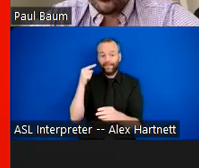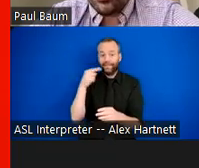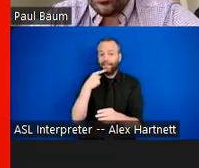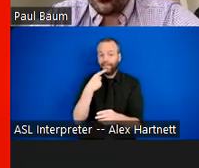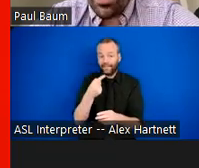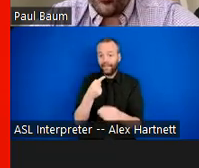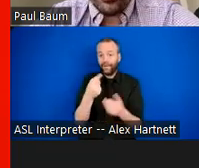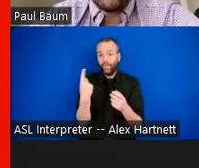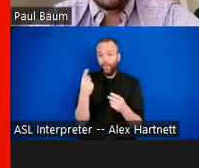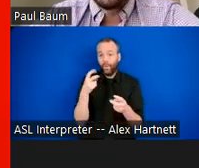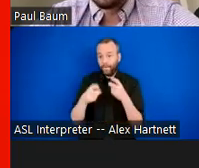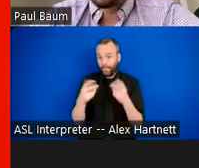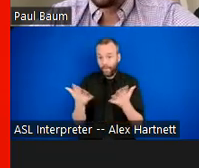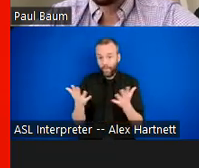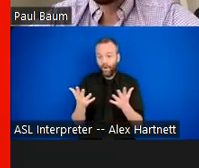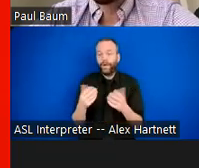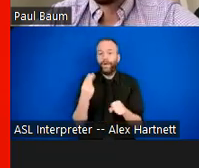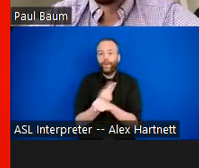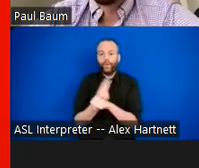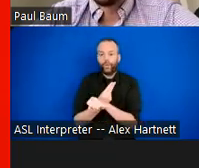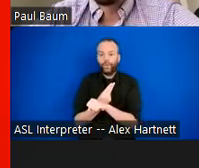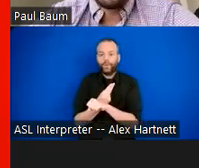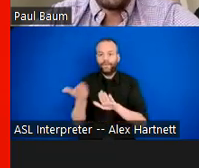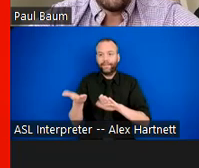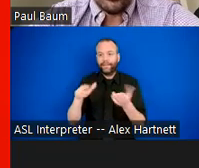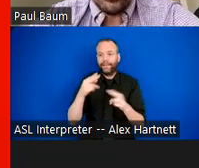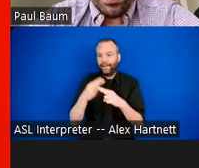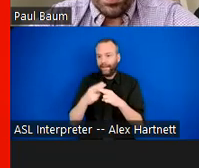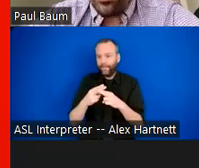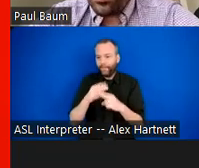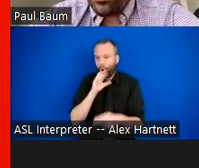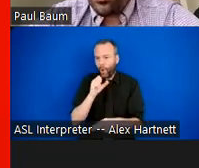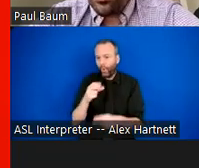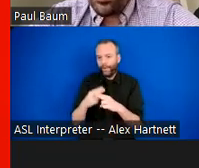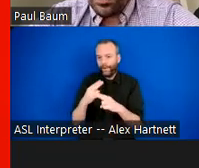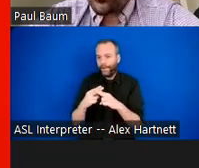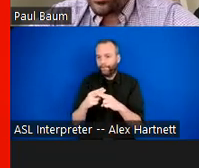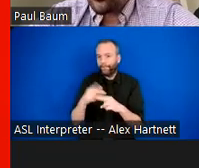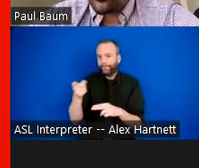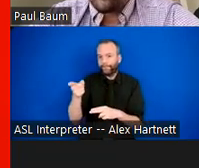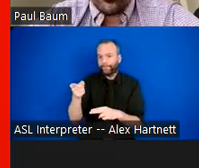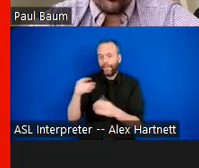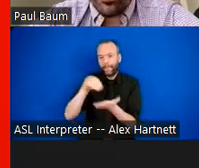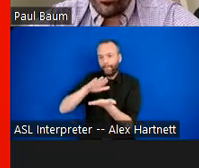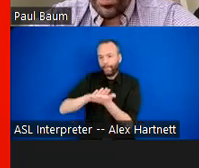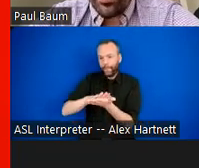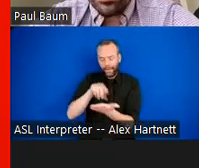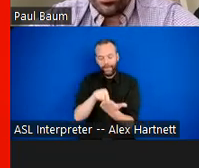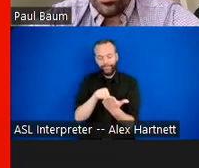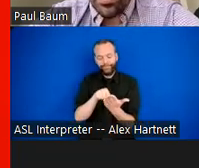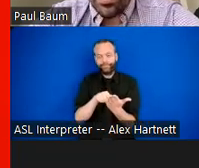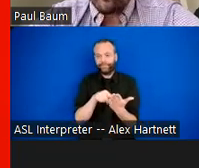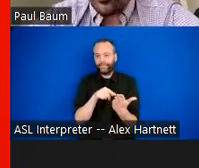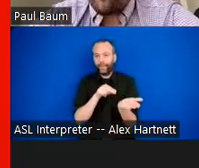records in lobbies and people getting dead named, people getting called the wrong